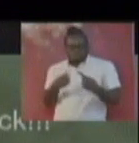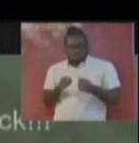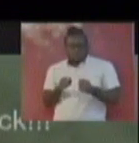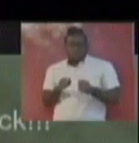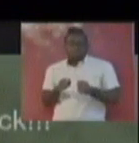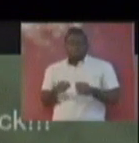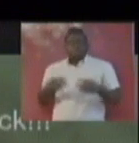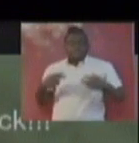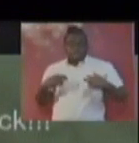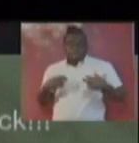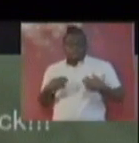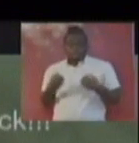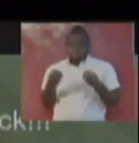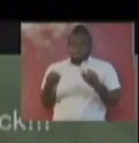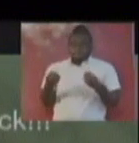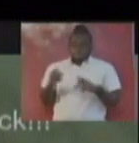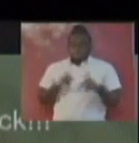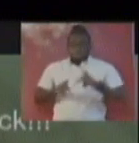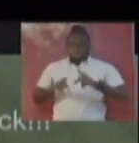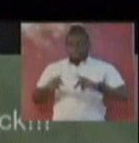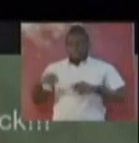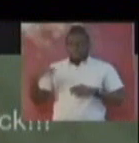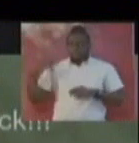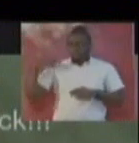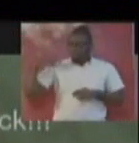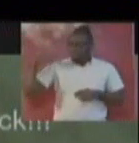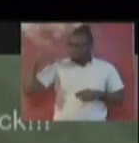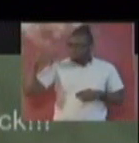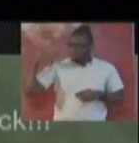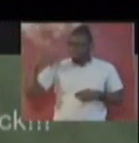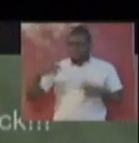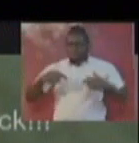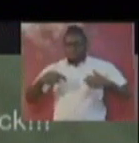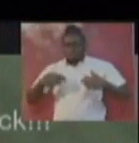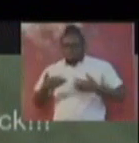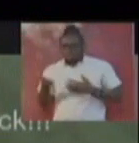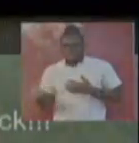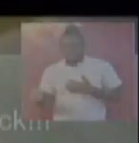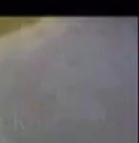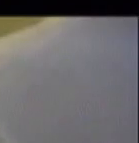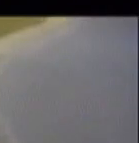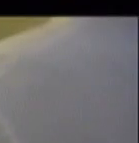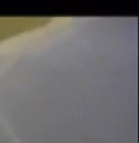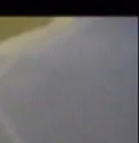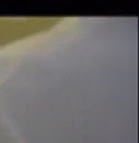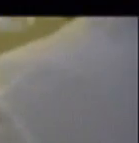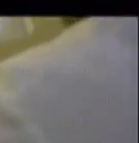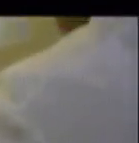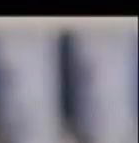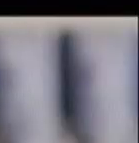be part of these clinical trials. So there was high clinical trials enrollment.